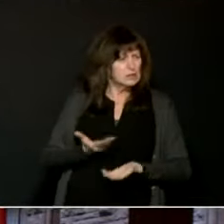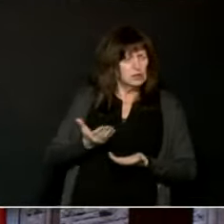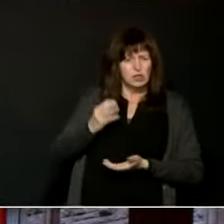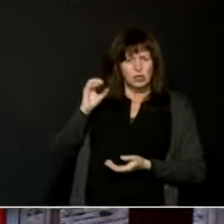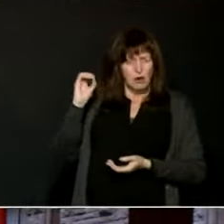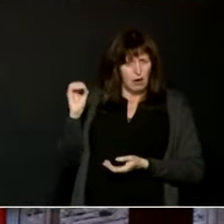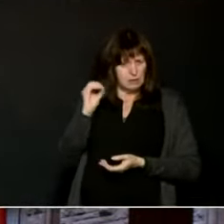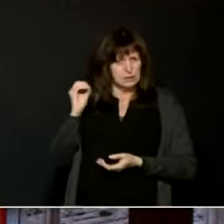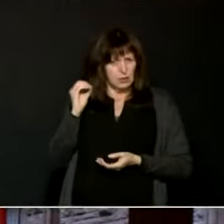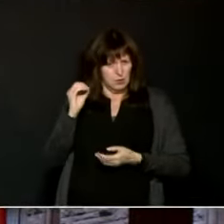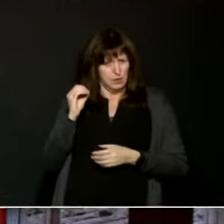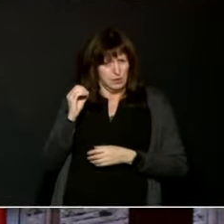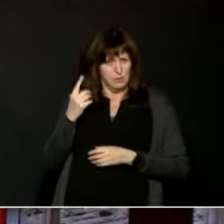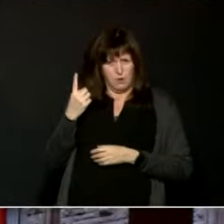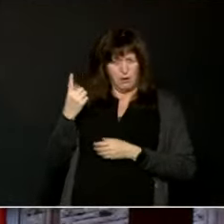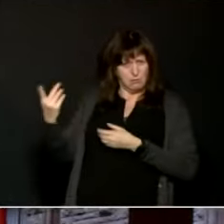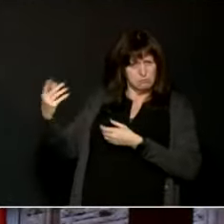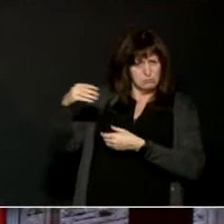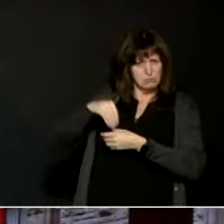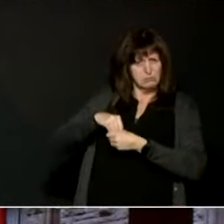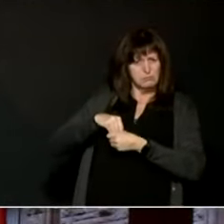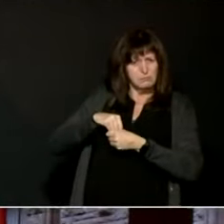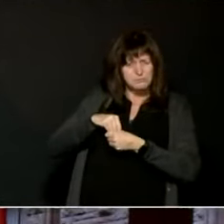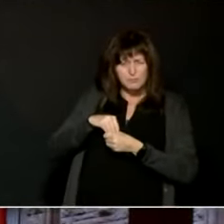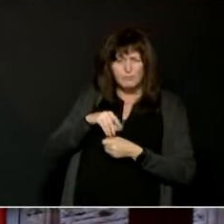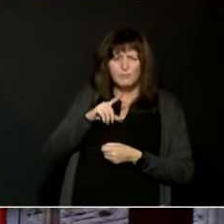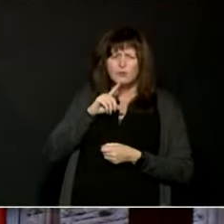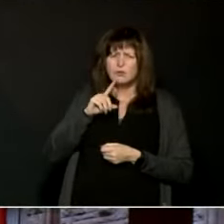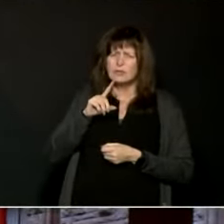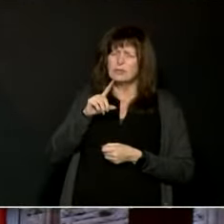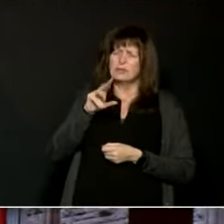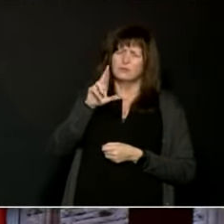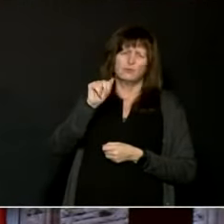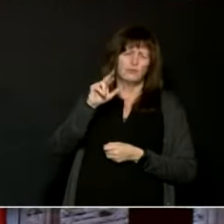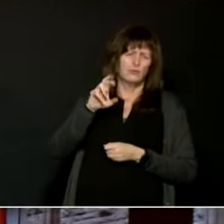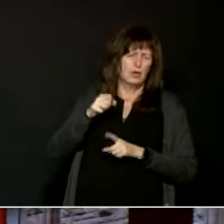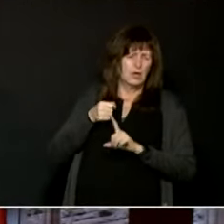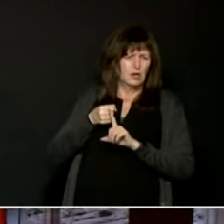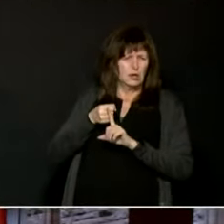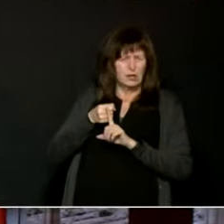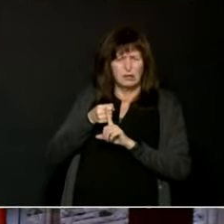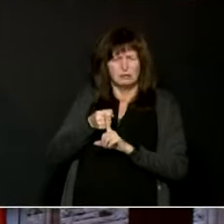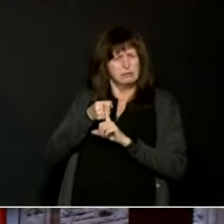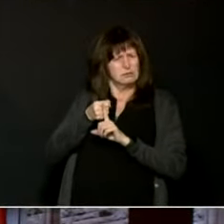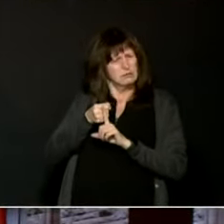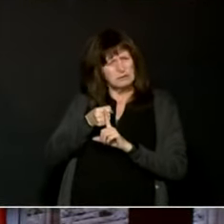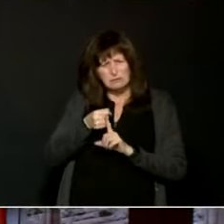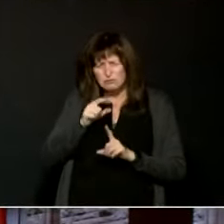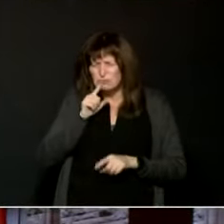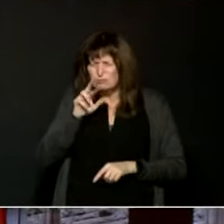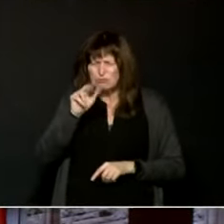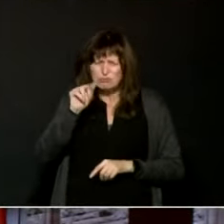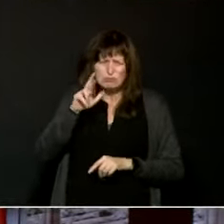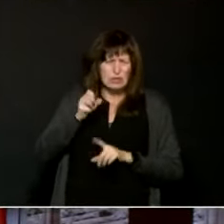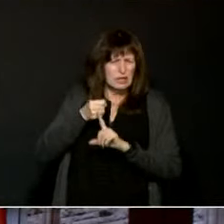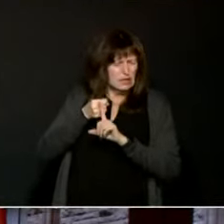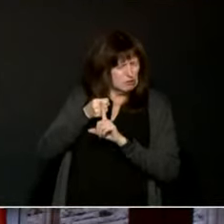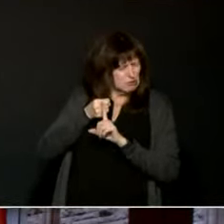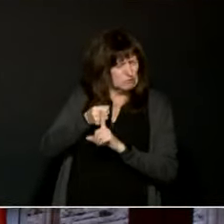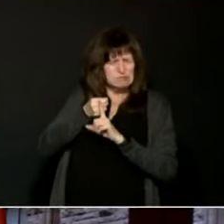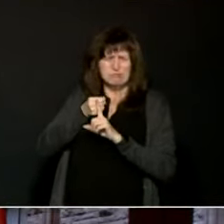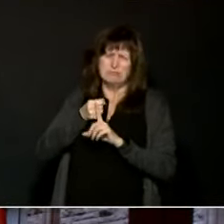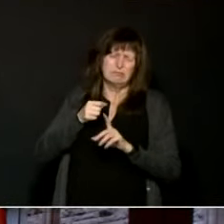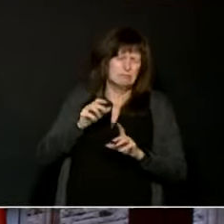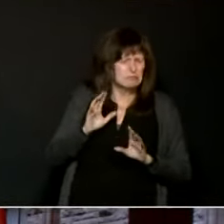rare and unique type of situation. And I will emphasize it is a rare one. It still is a rare one. And we're trying